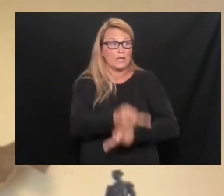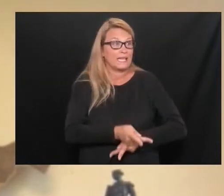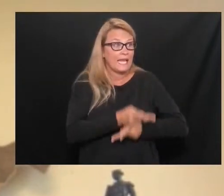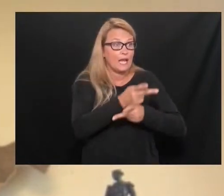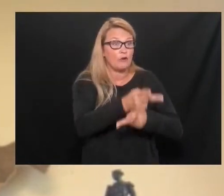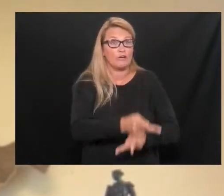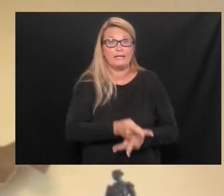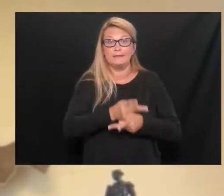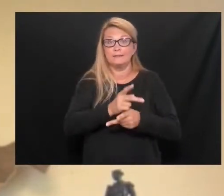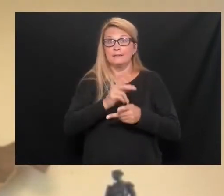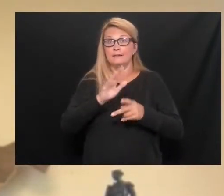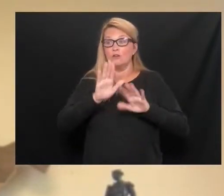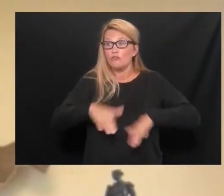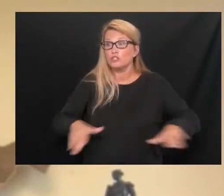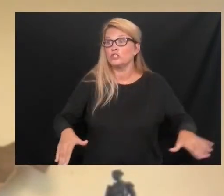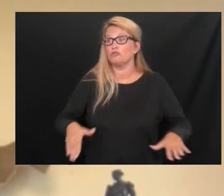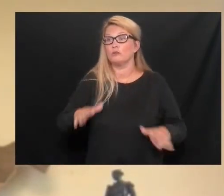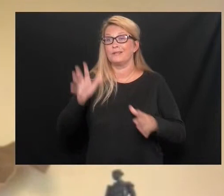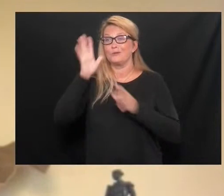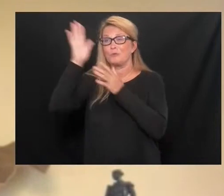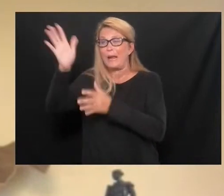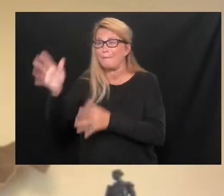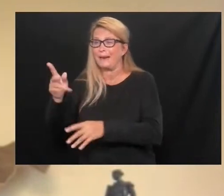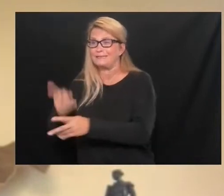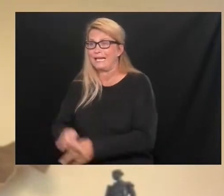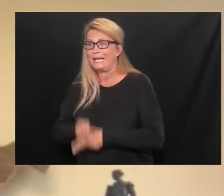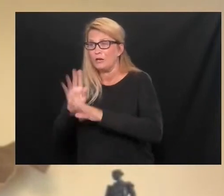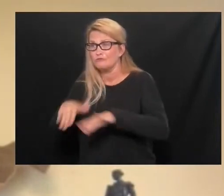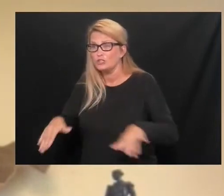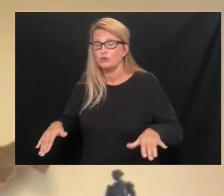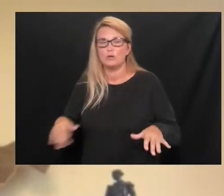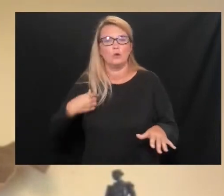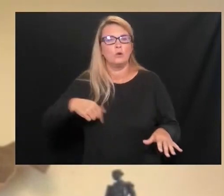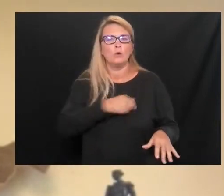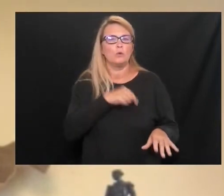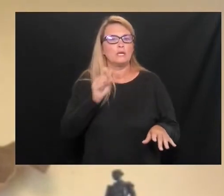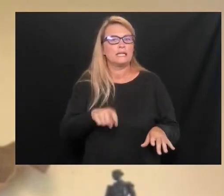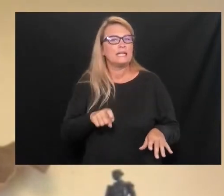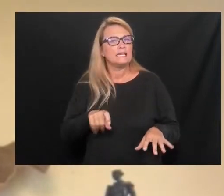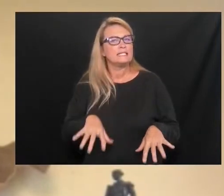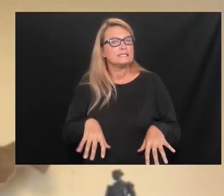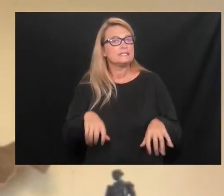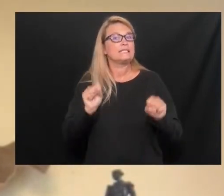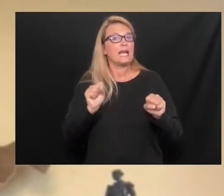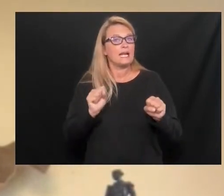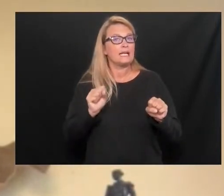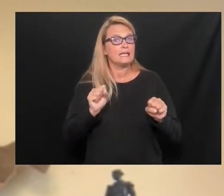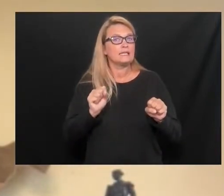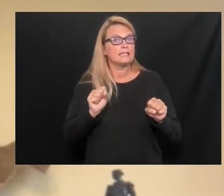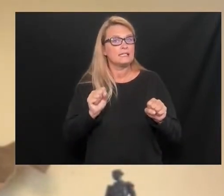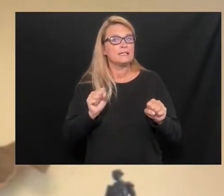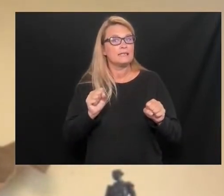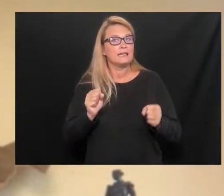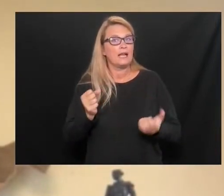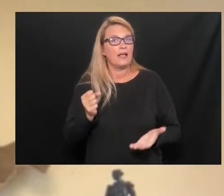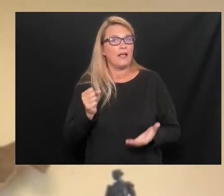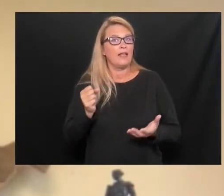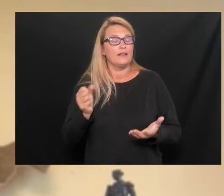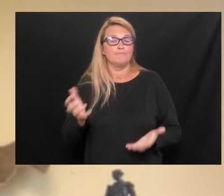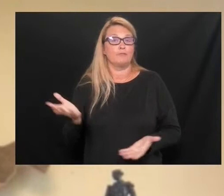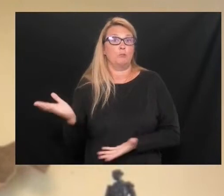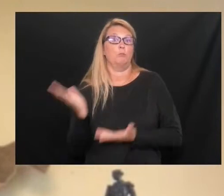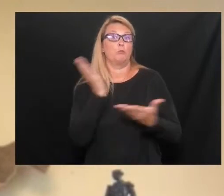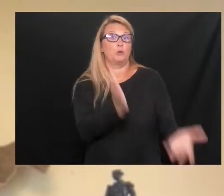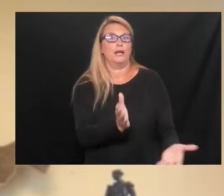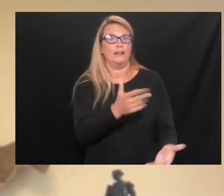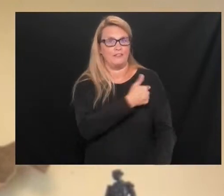or grandparents who are caring for children who we need to continue to take vaccines to. And there are just a